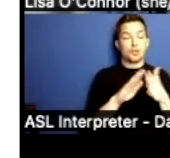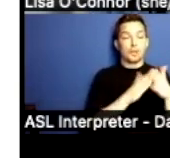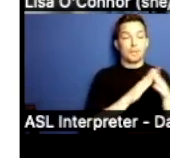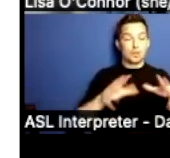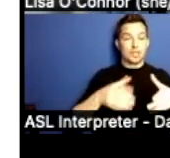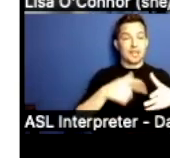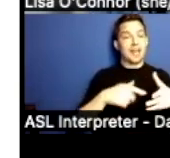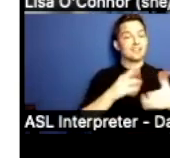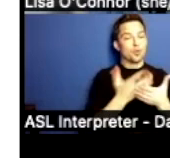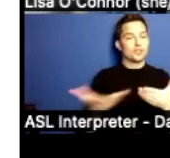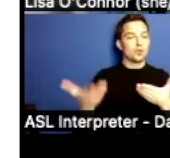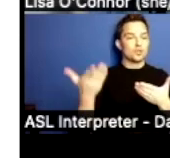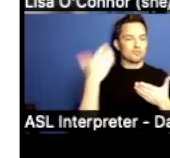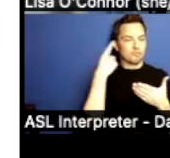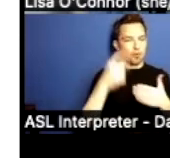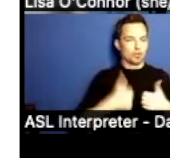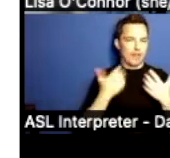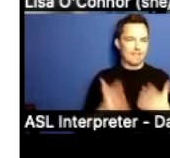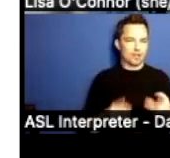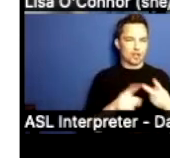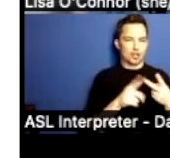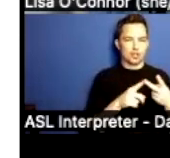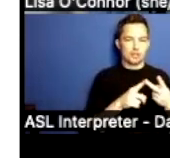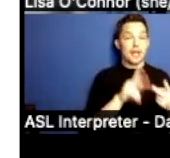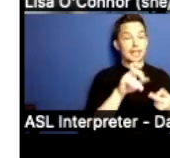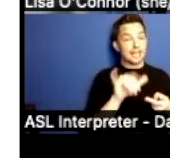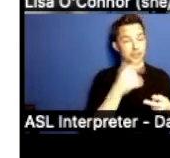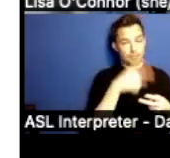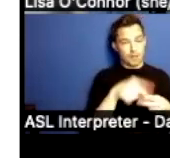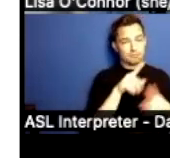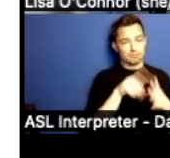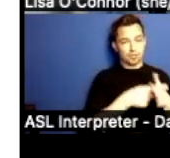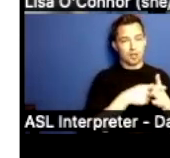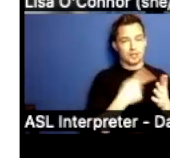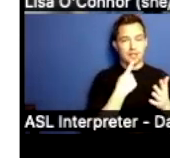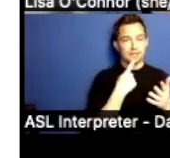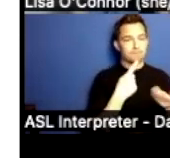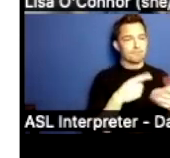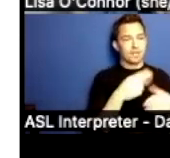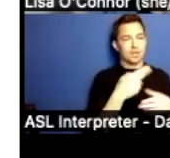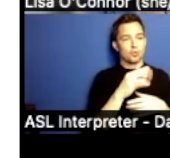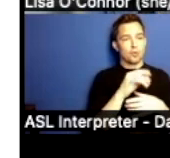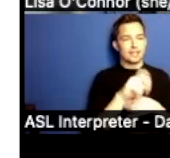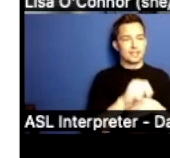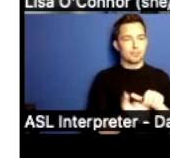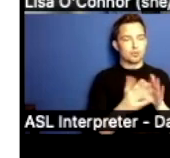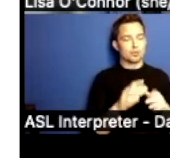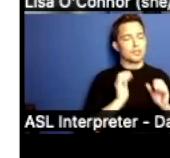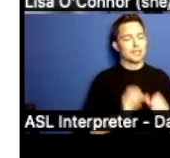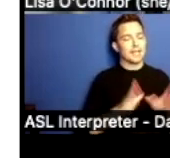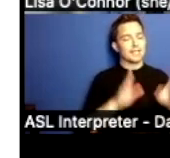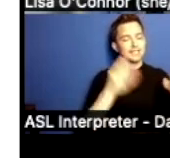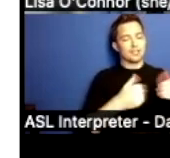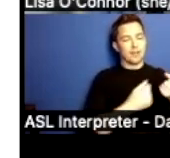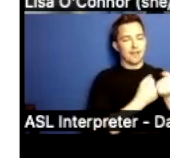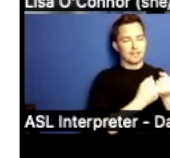for survivors. And Kelly, would you just start us off by giving us a sense of Safe Horizons' approach to client-centered advocacy with this